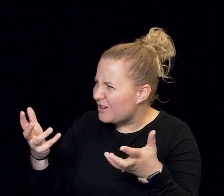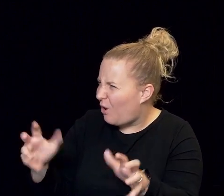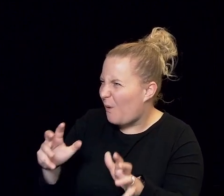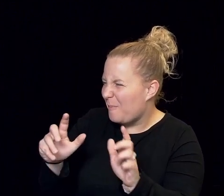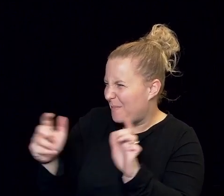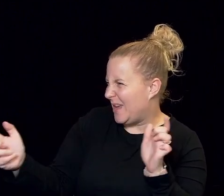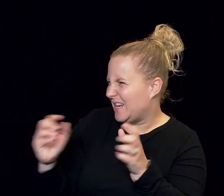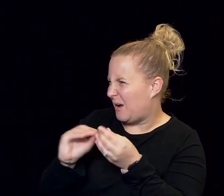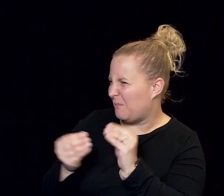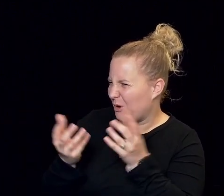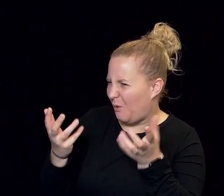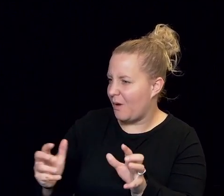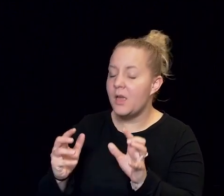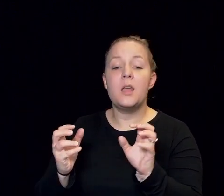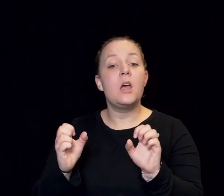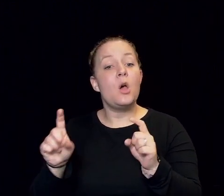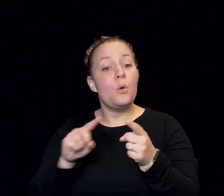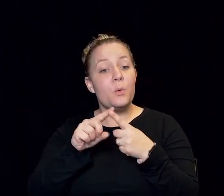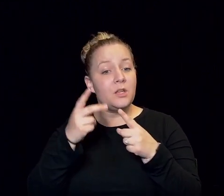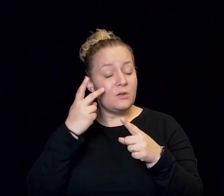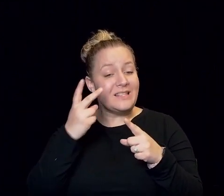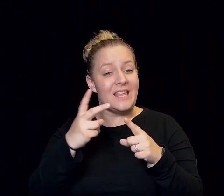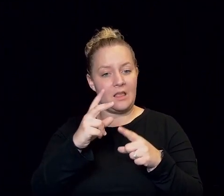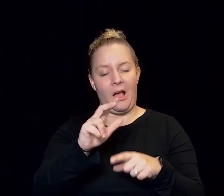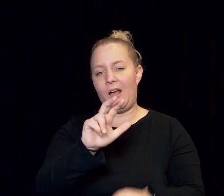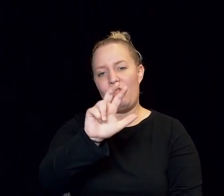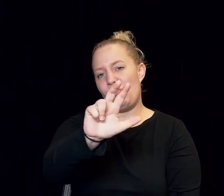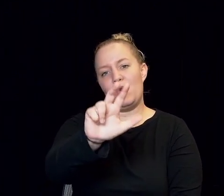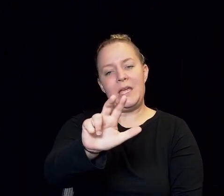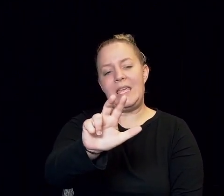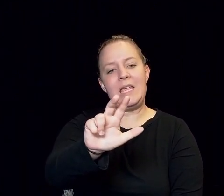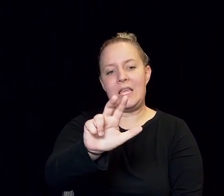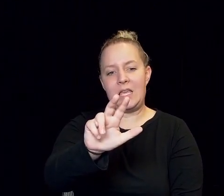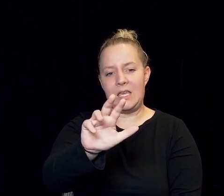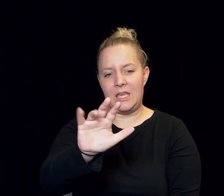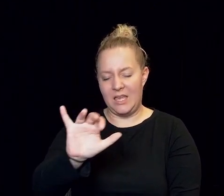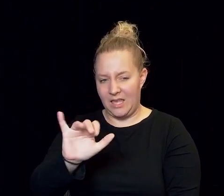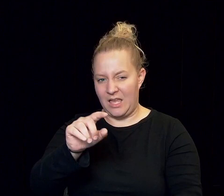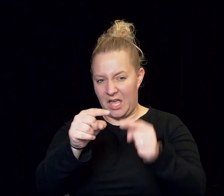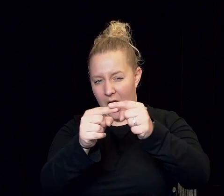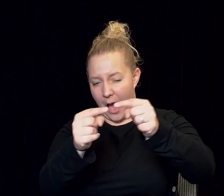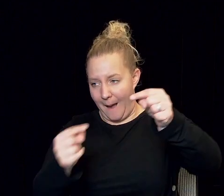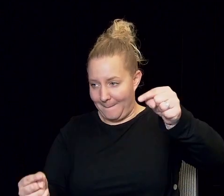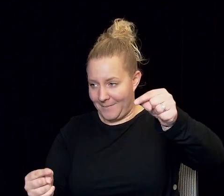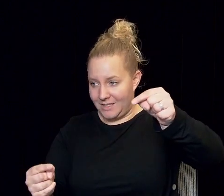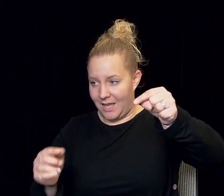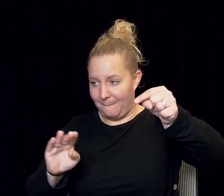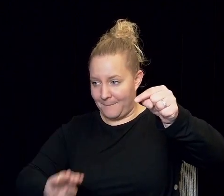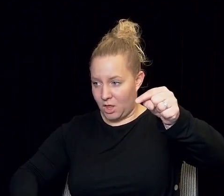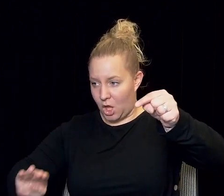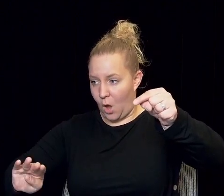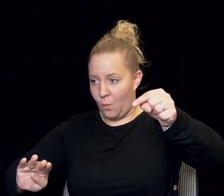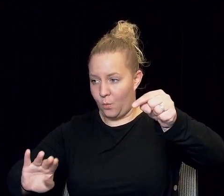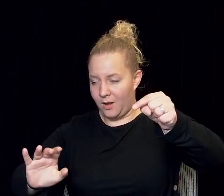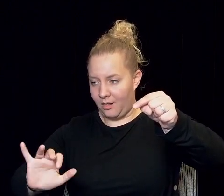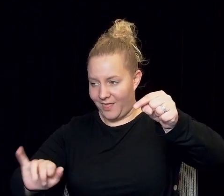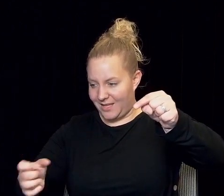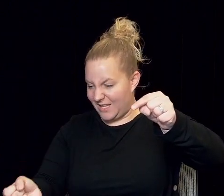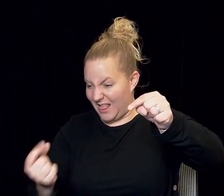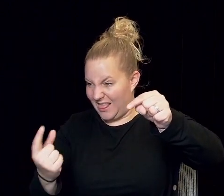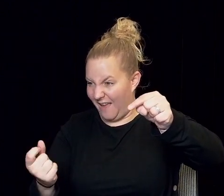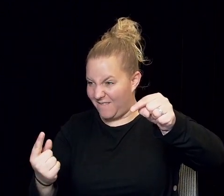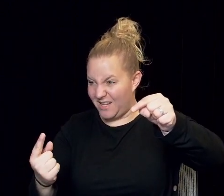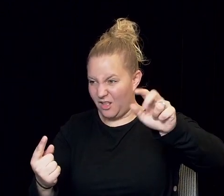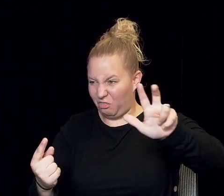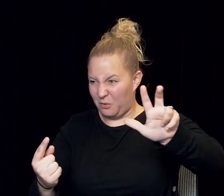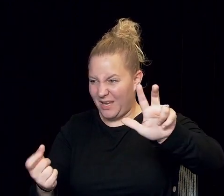whenever you see a number up here, so this is like a 3, and then this number opposite down below is an 11. If